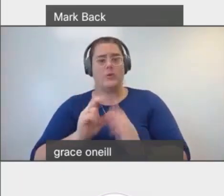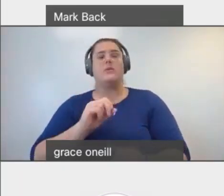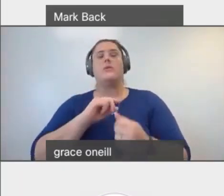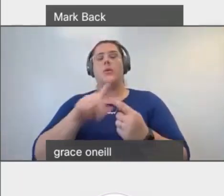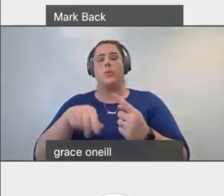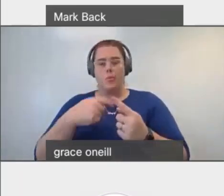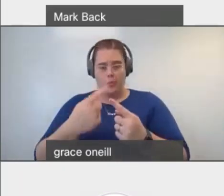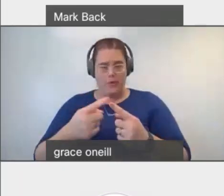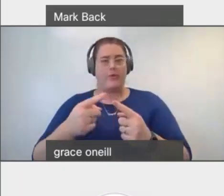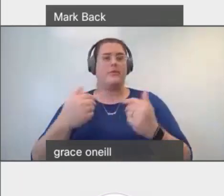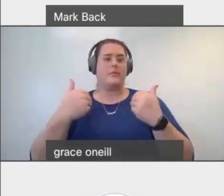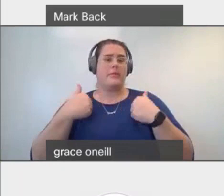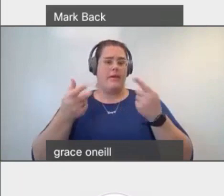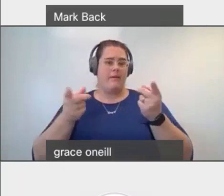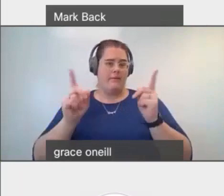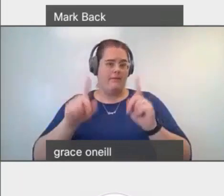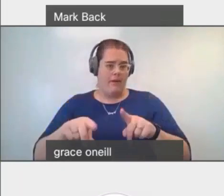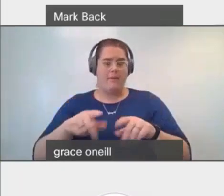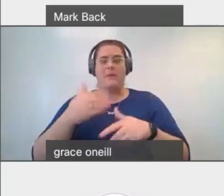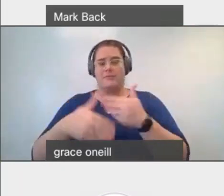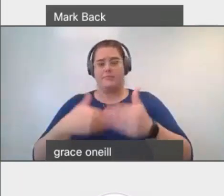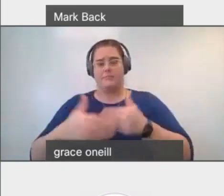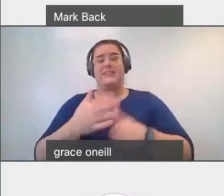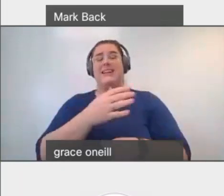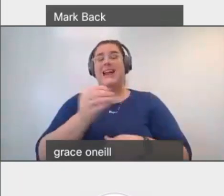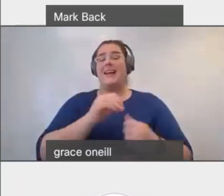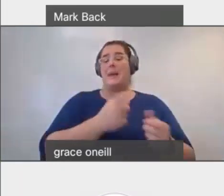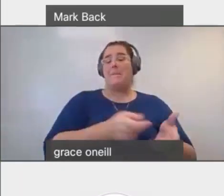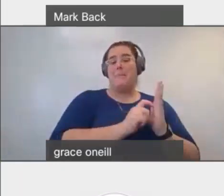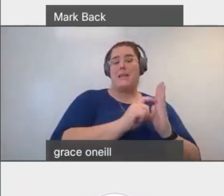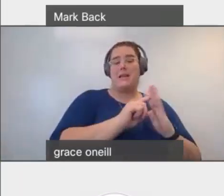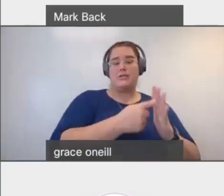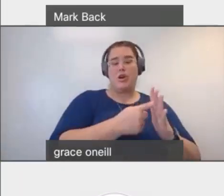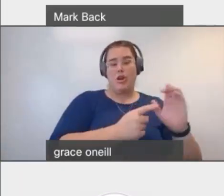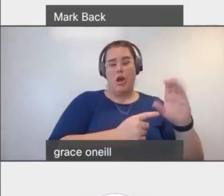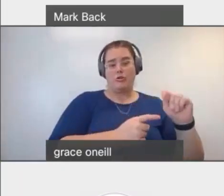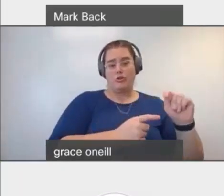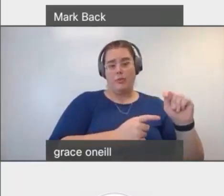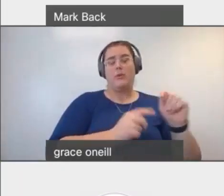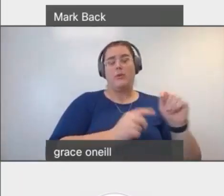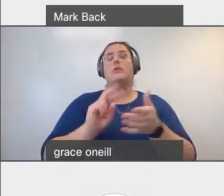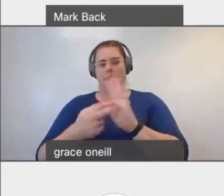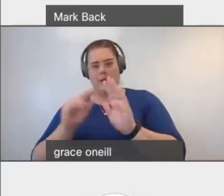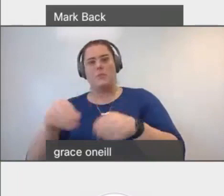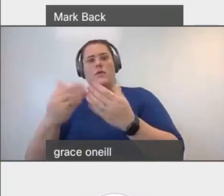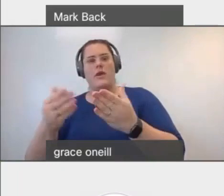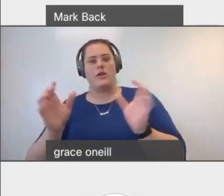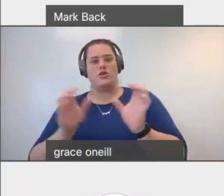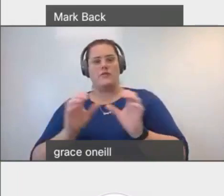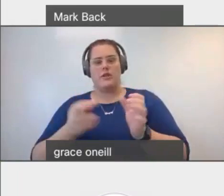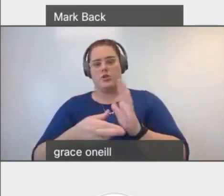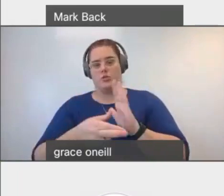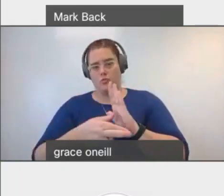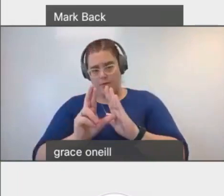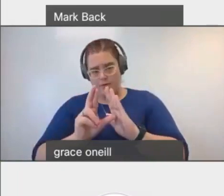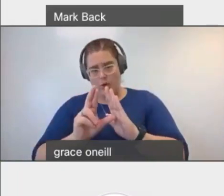and these mandates begin in October. So folks who have provider certification review, where part of that review